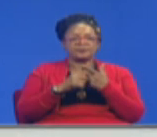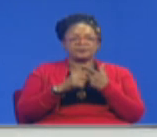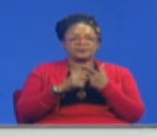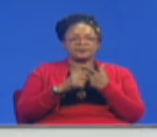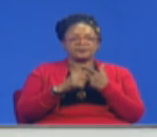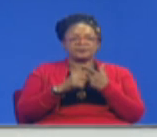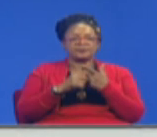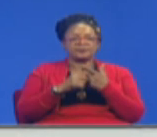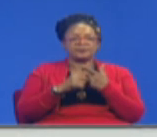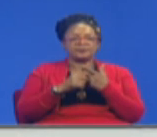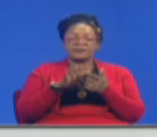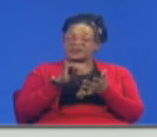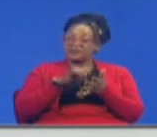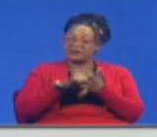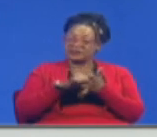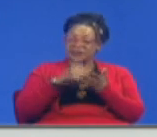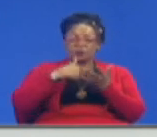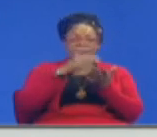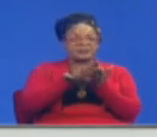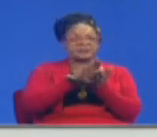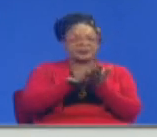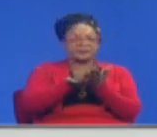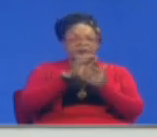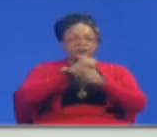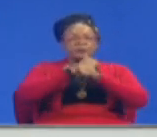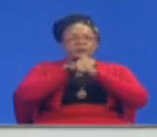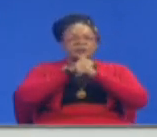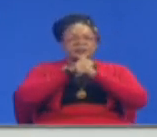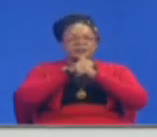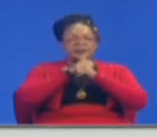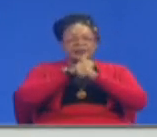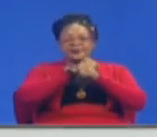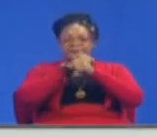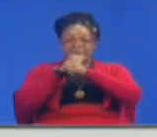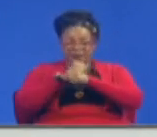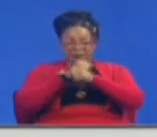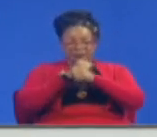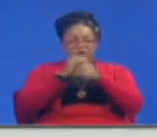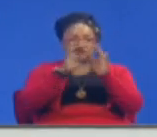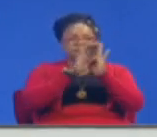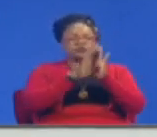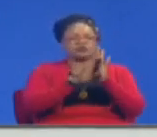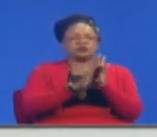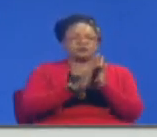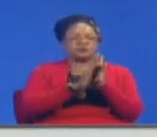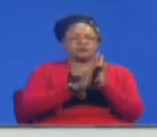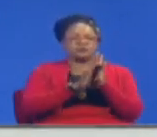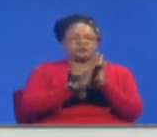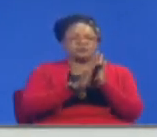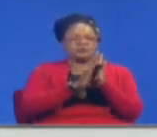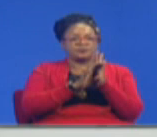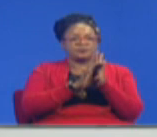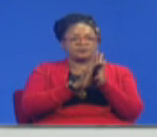and that I will preserve, protect, and defend the Constitution.